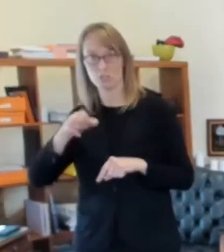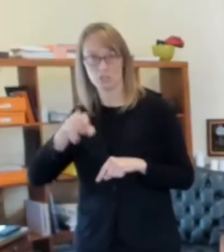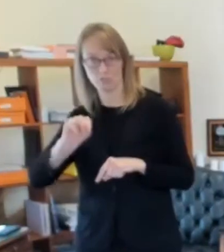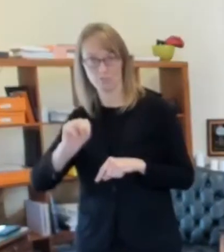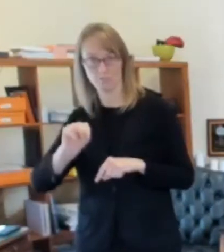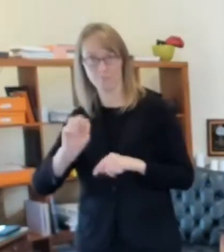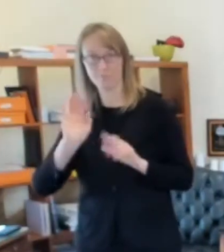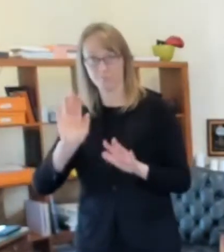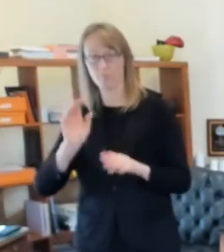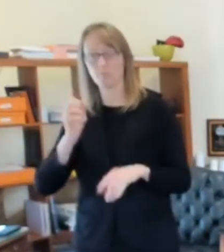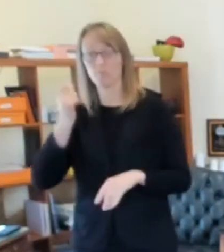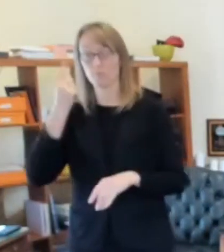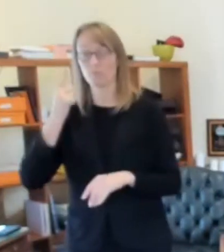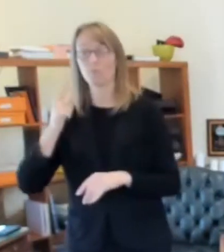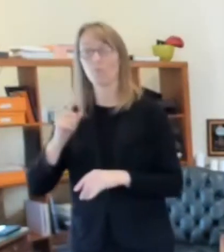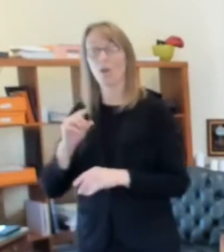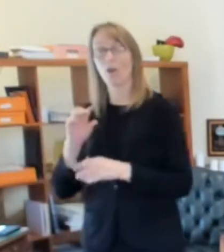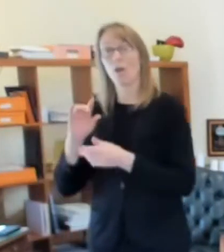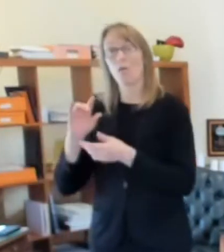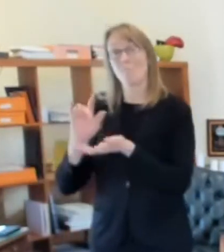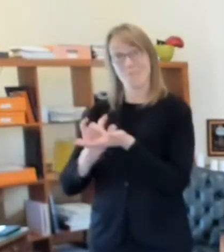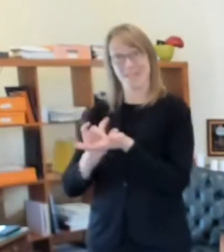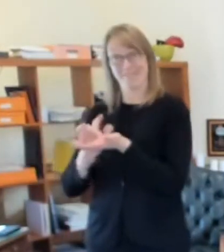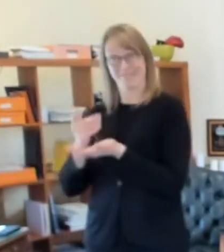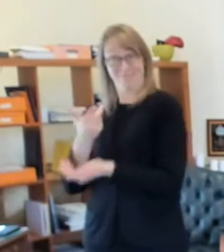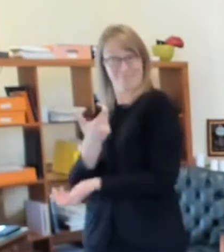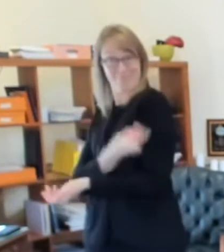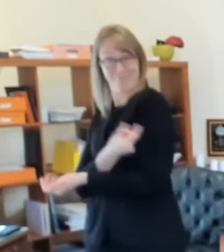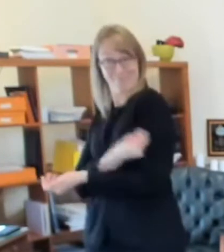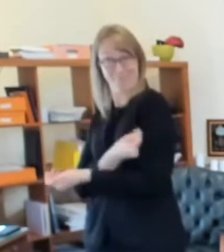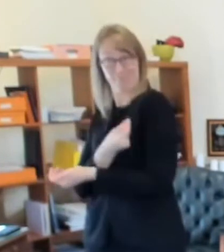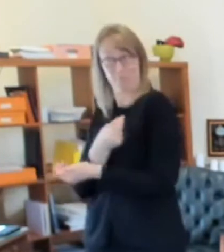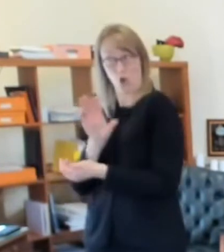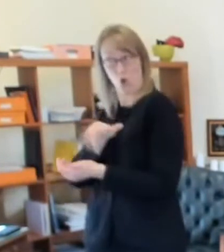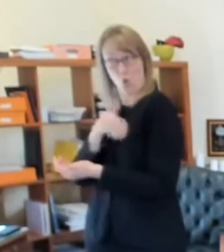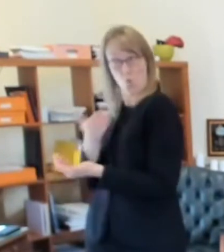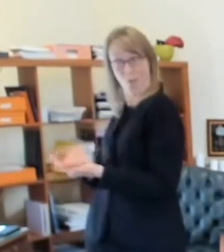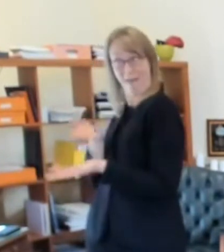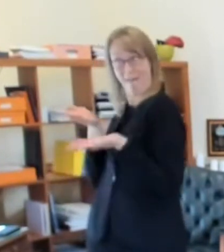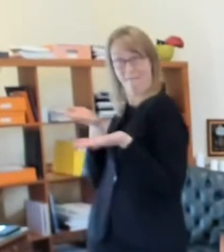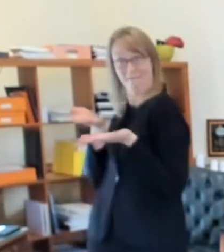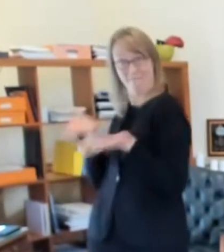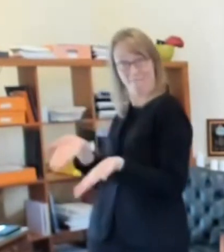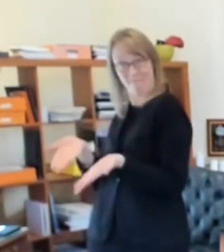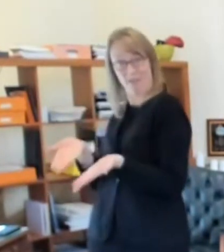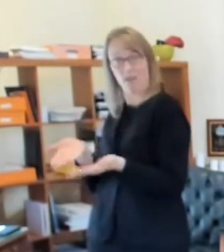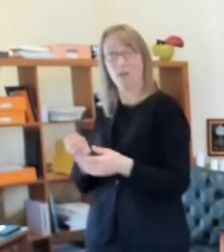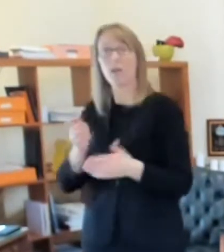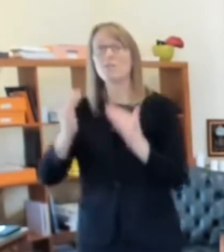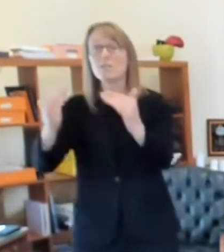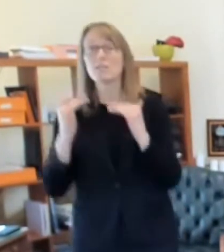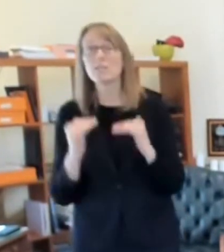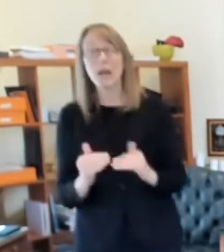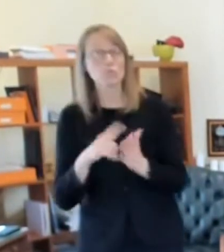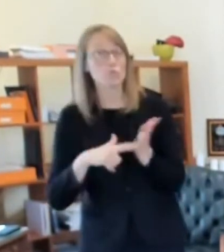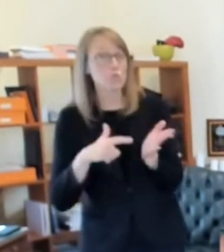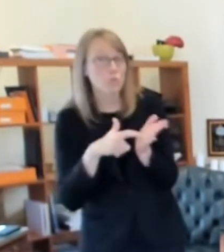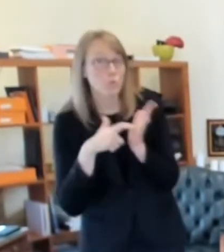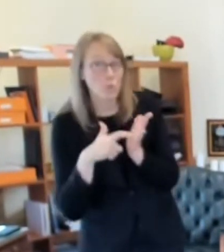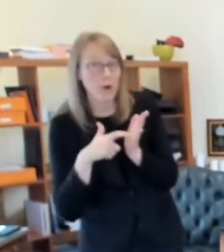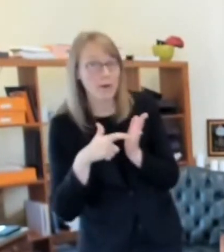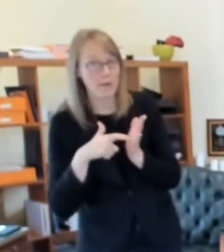vaccinations, meaning we have to get people to take the vaccines. Personally, I'll be